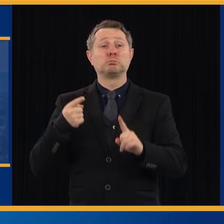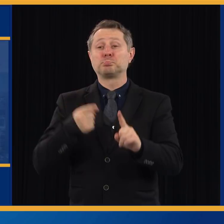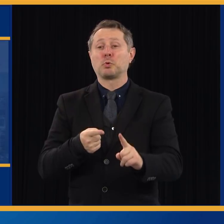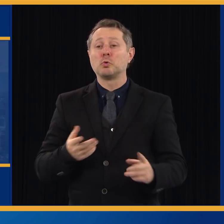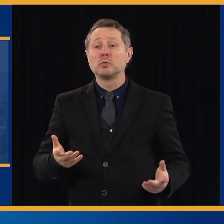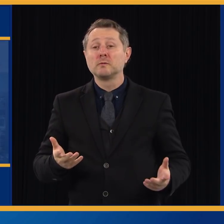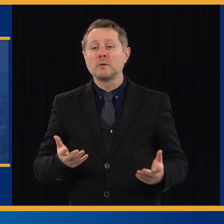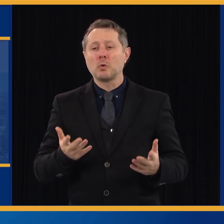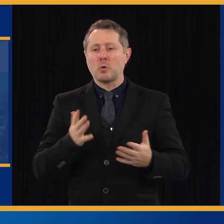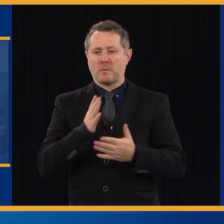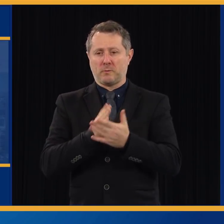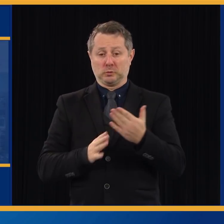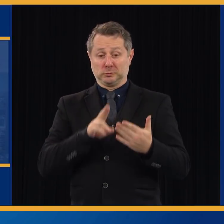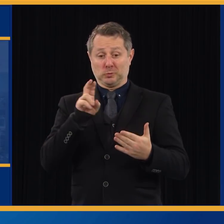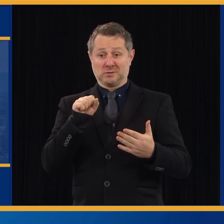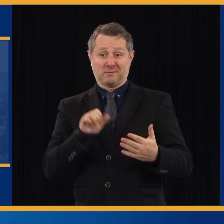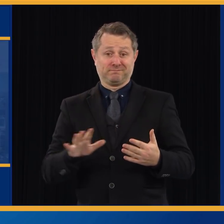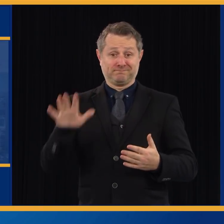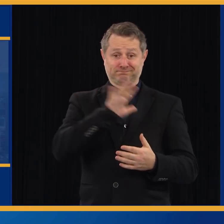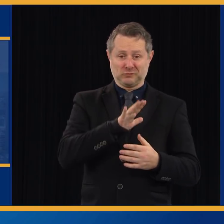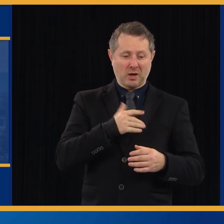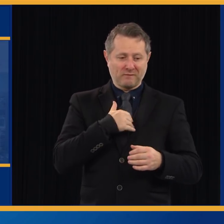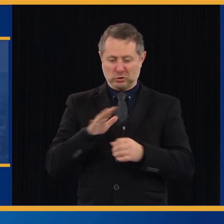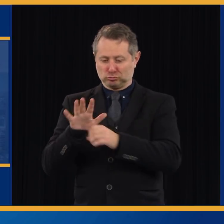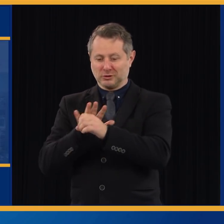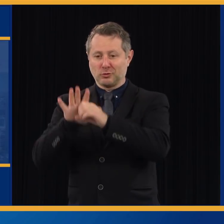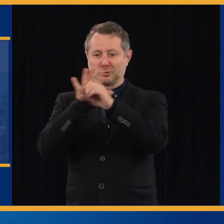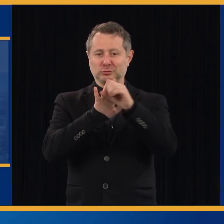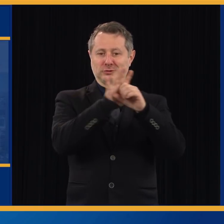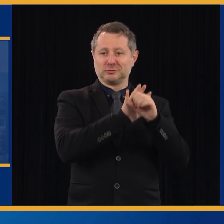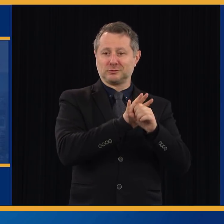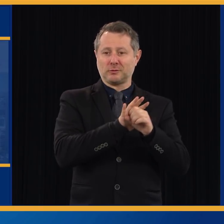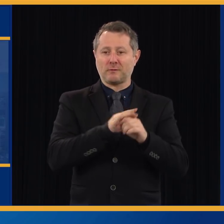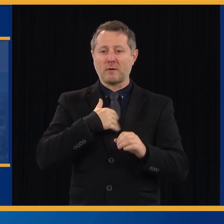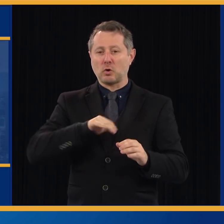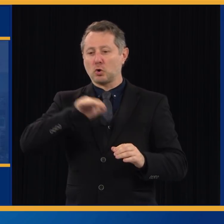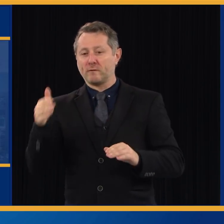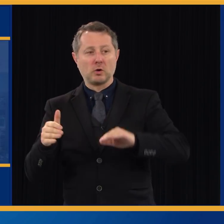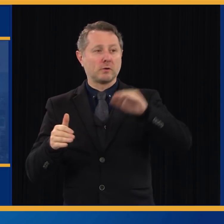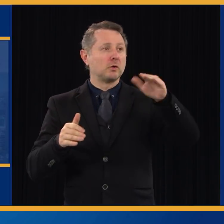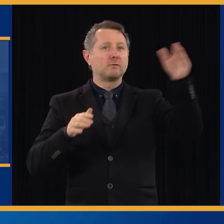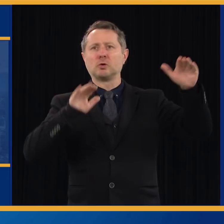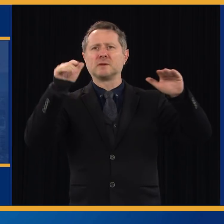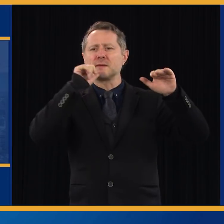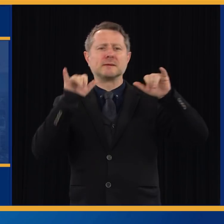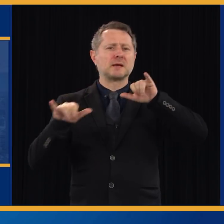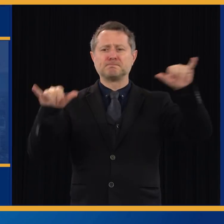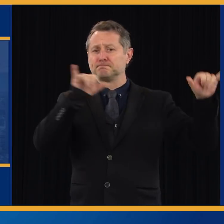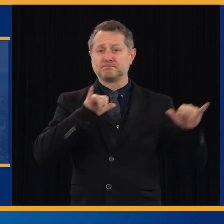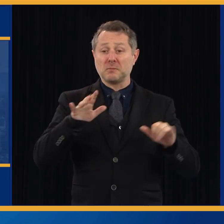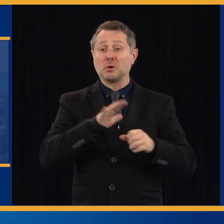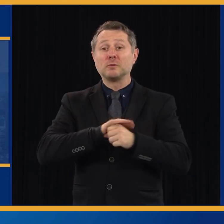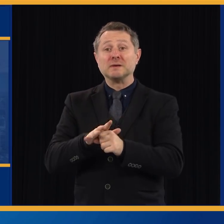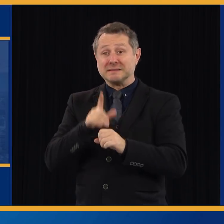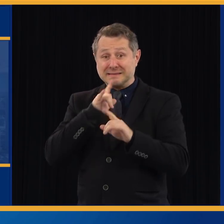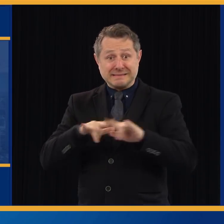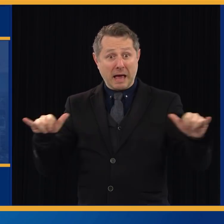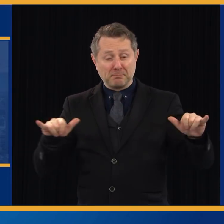different quote-unquote curves. The virus does not hit at the same time, at the same